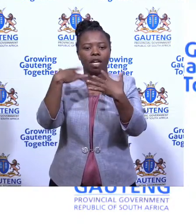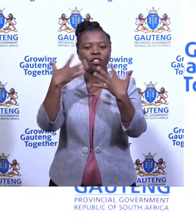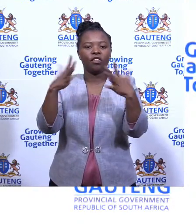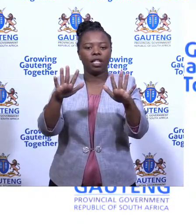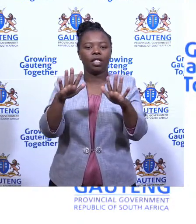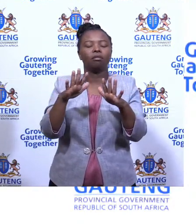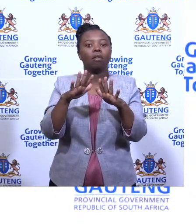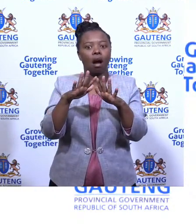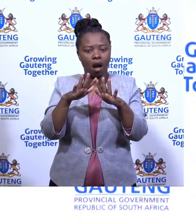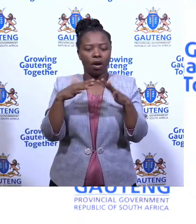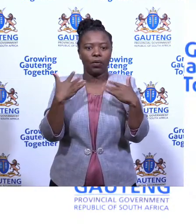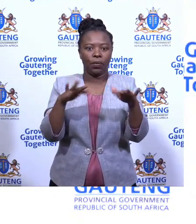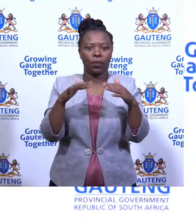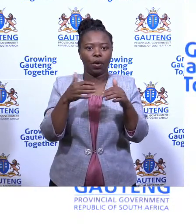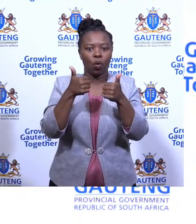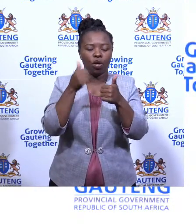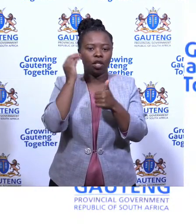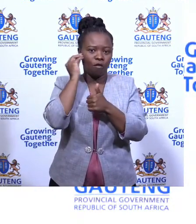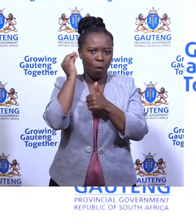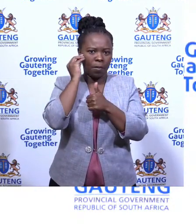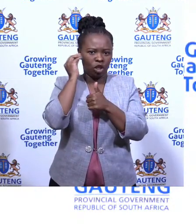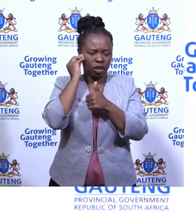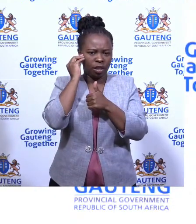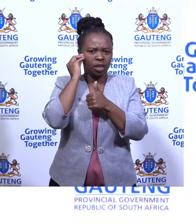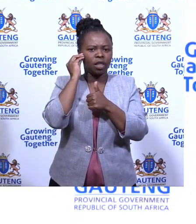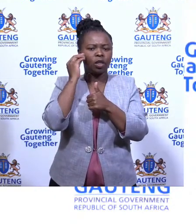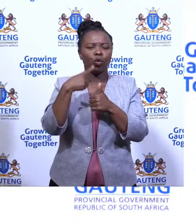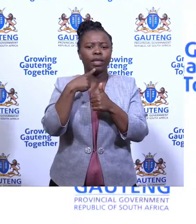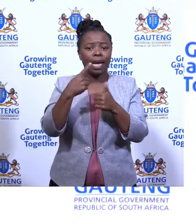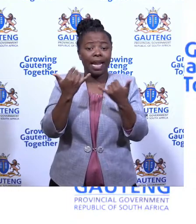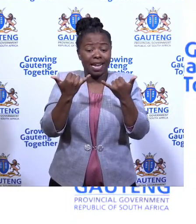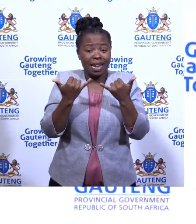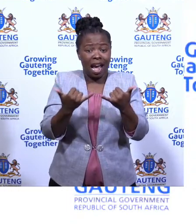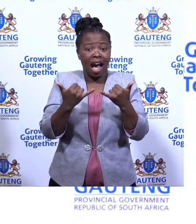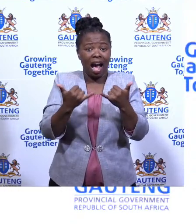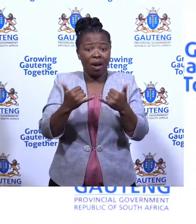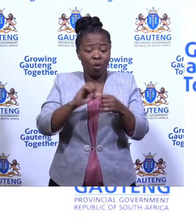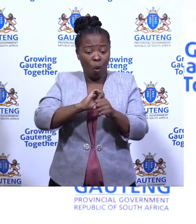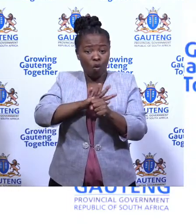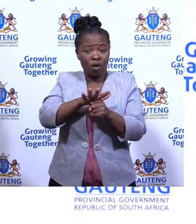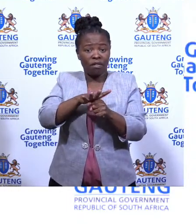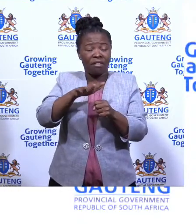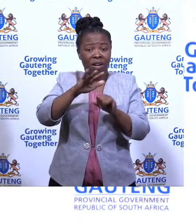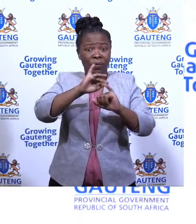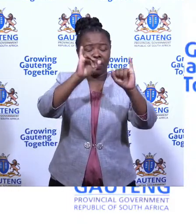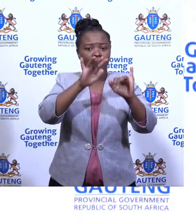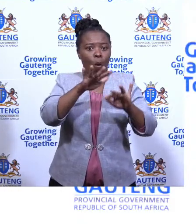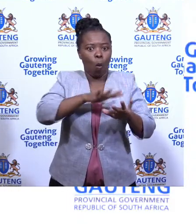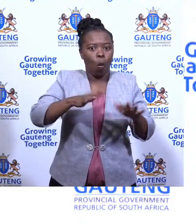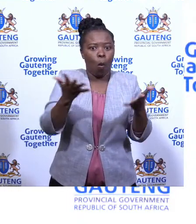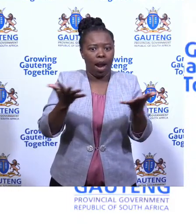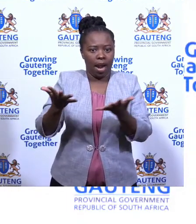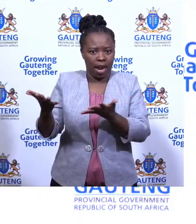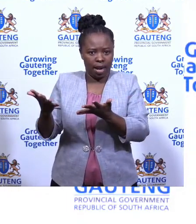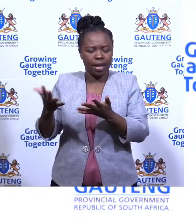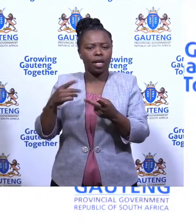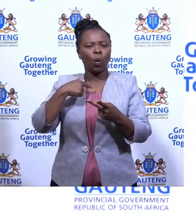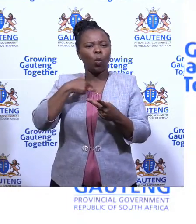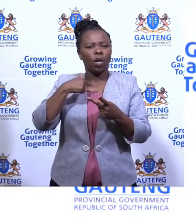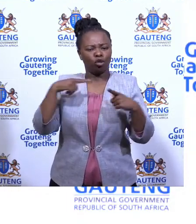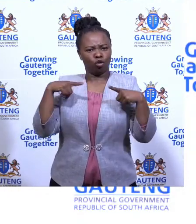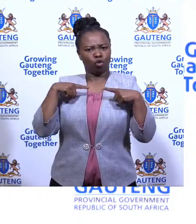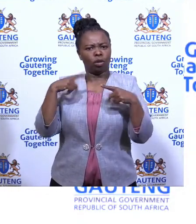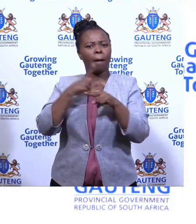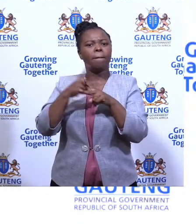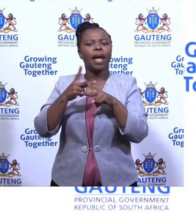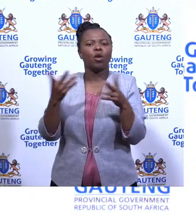useful insights in, given where the pandemic is now, how do we plan ahead? And how are things